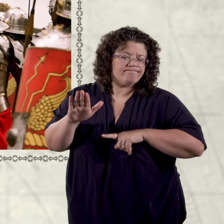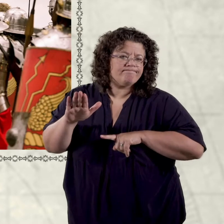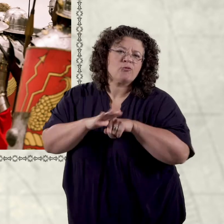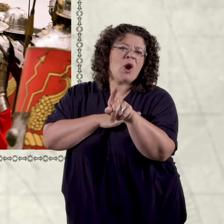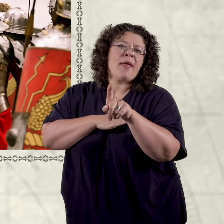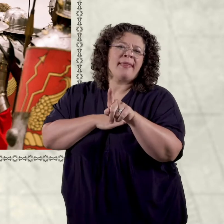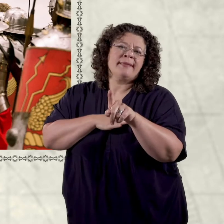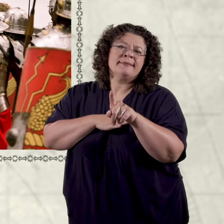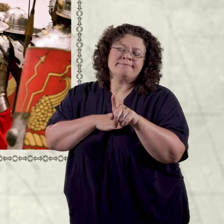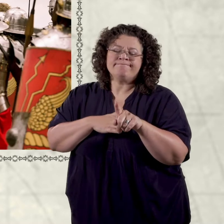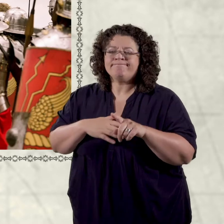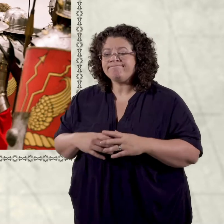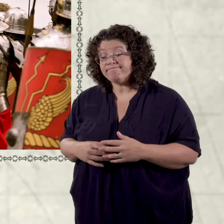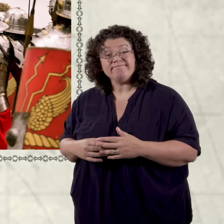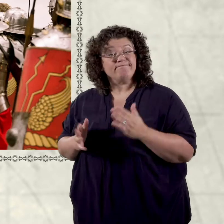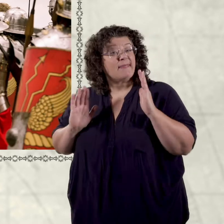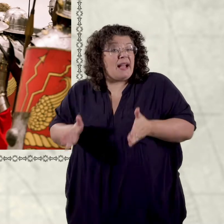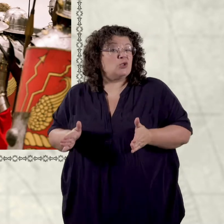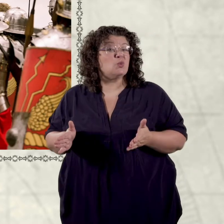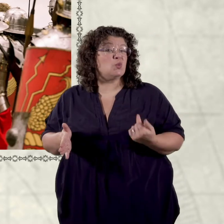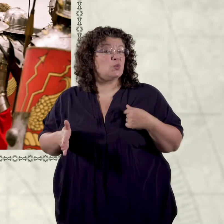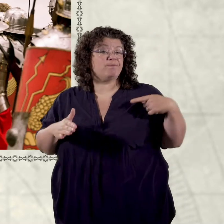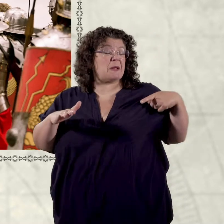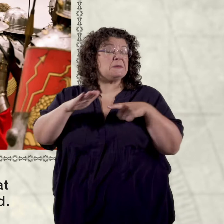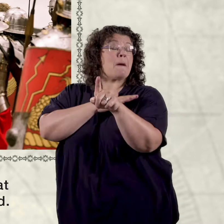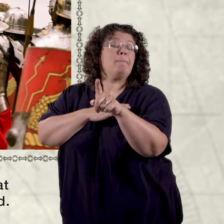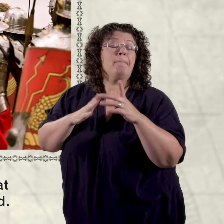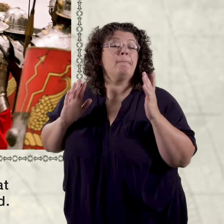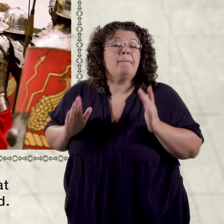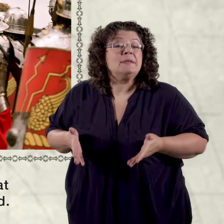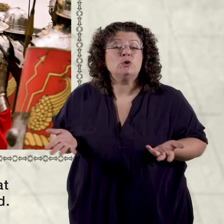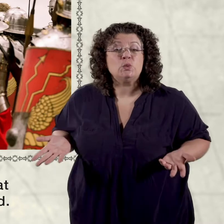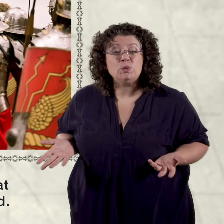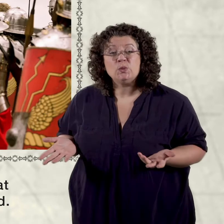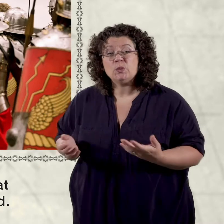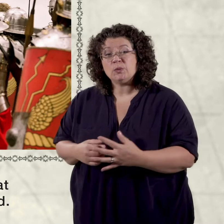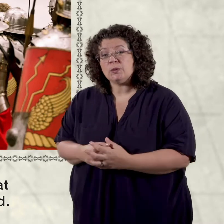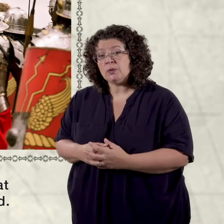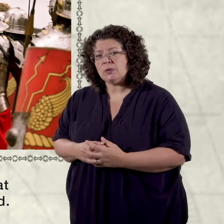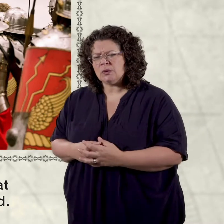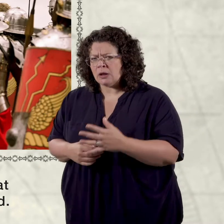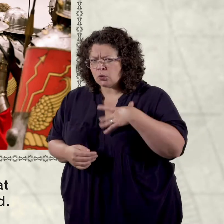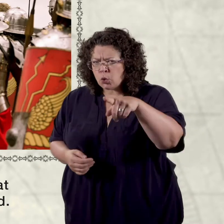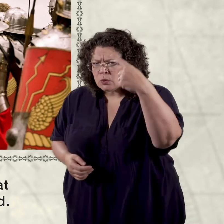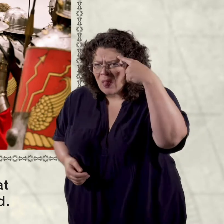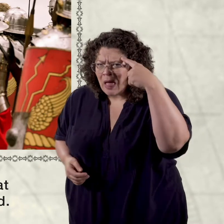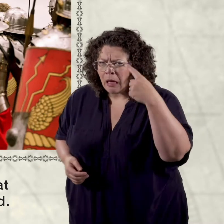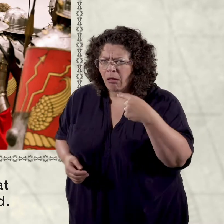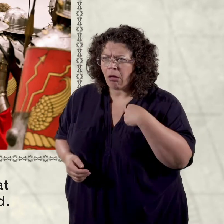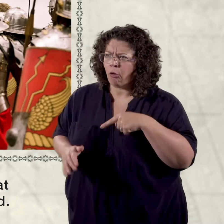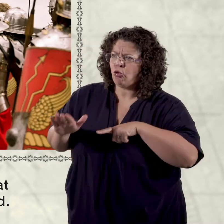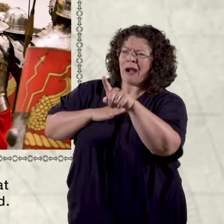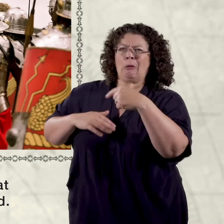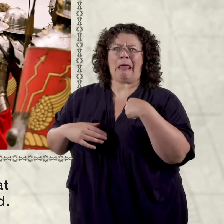Run away. Yeah. Escape. But, I don't want you to think that I ran